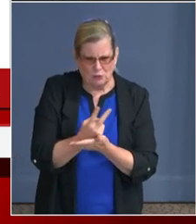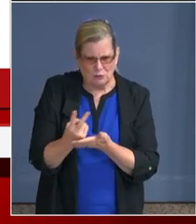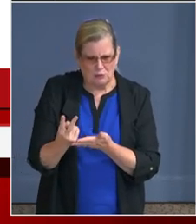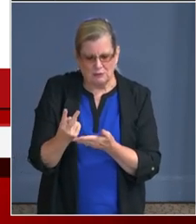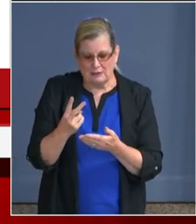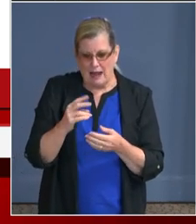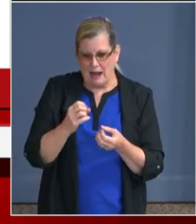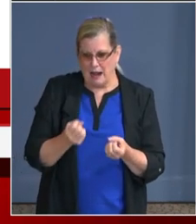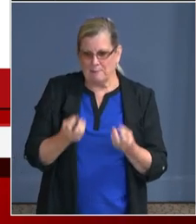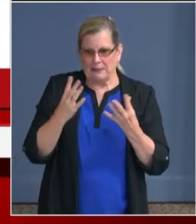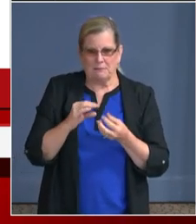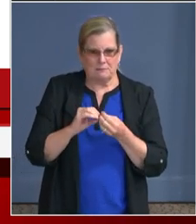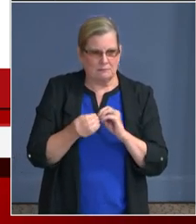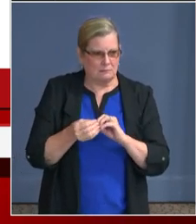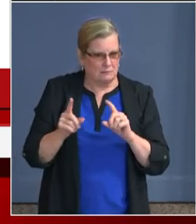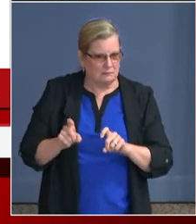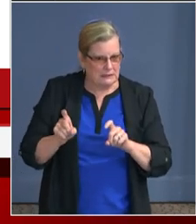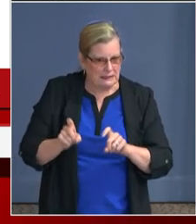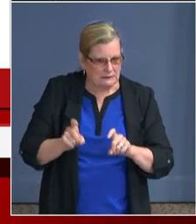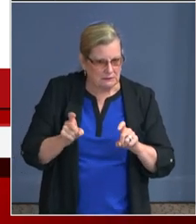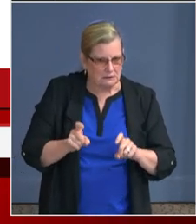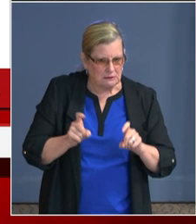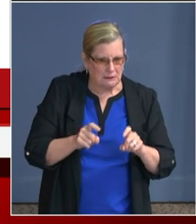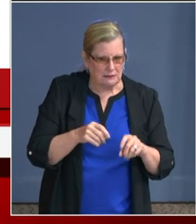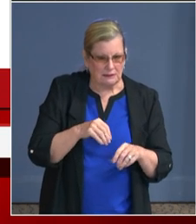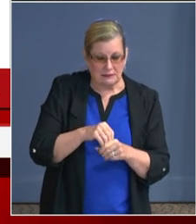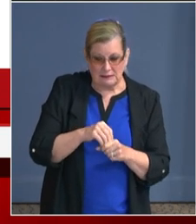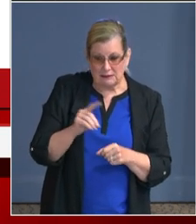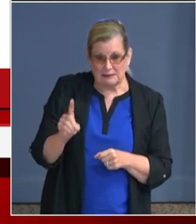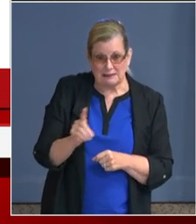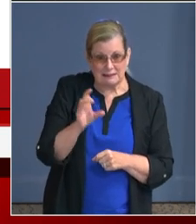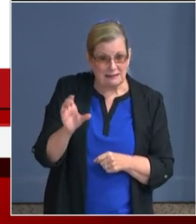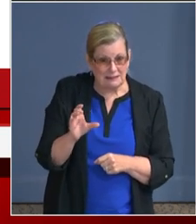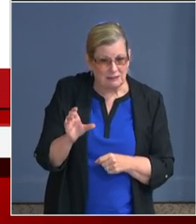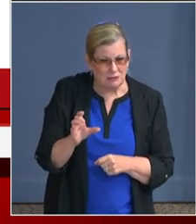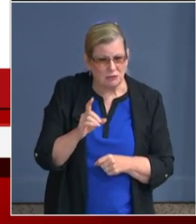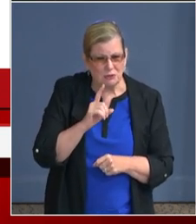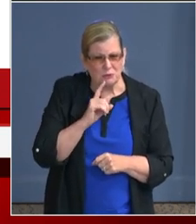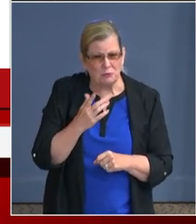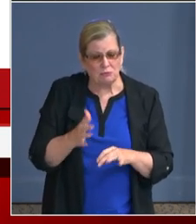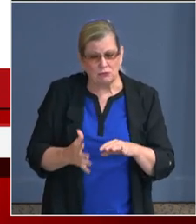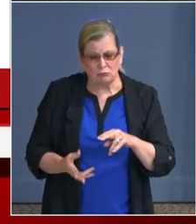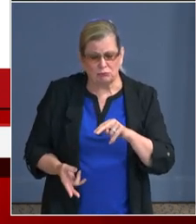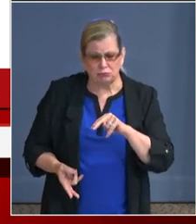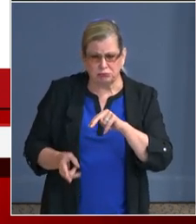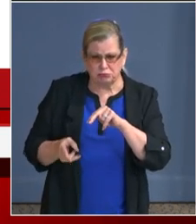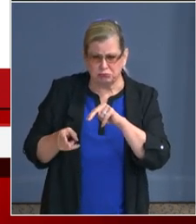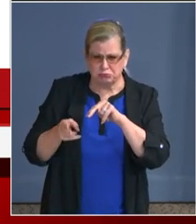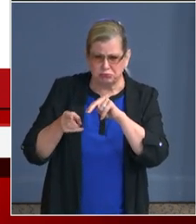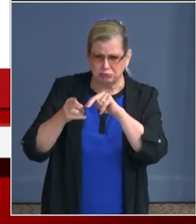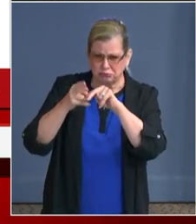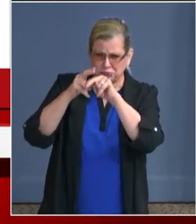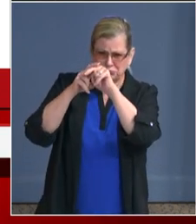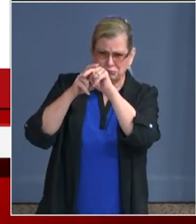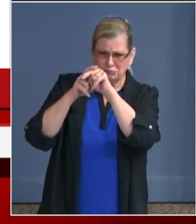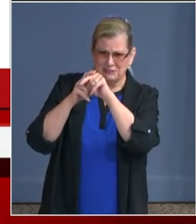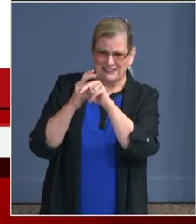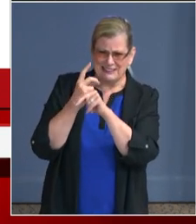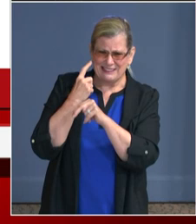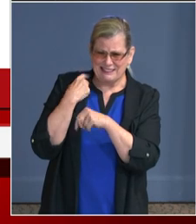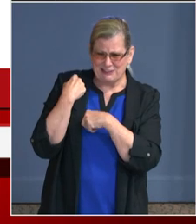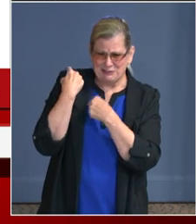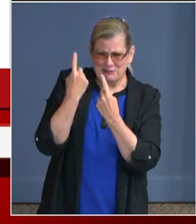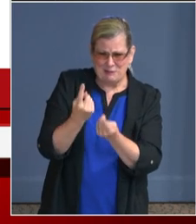tests in the people being tested in the district has dramatically increased. In the previous 2 weeks,